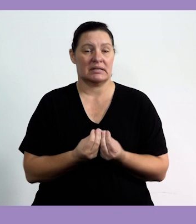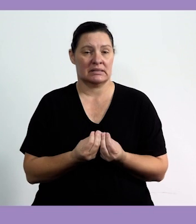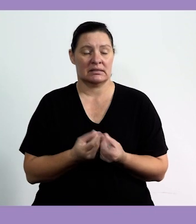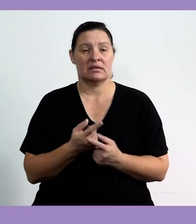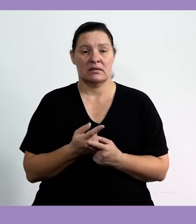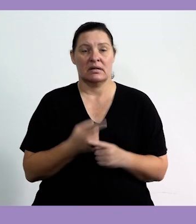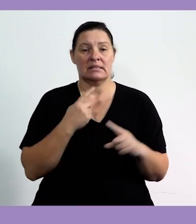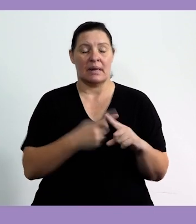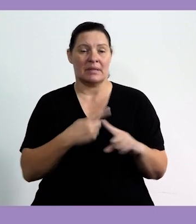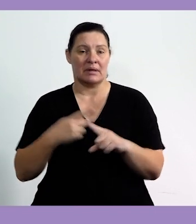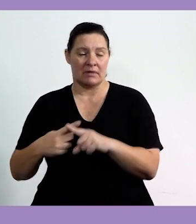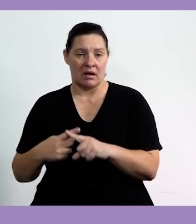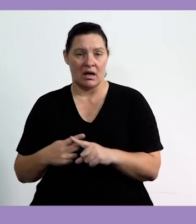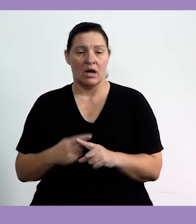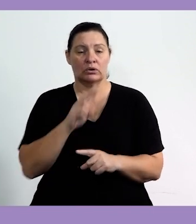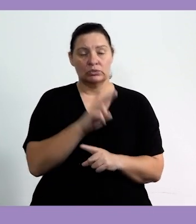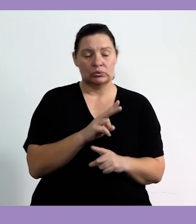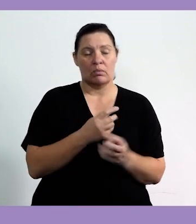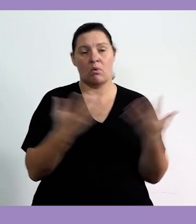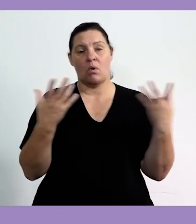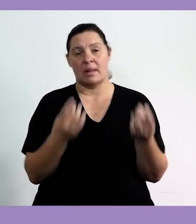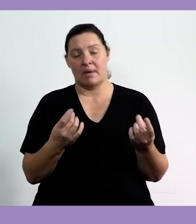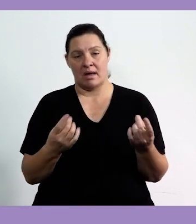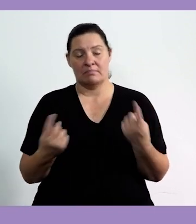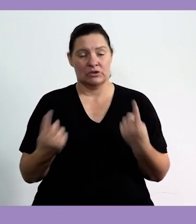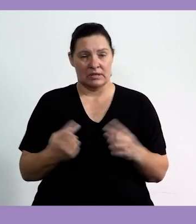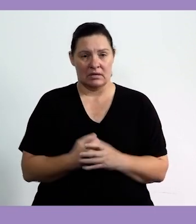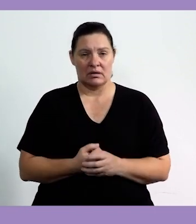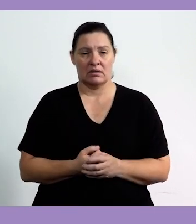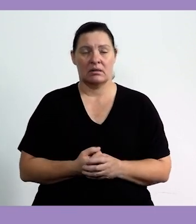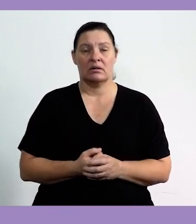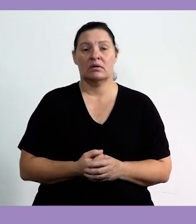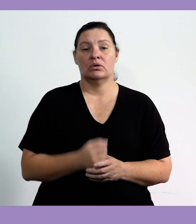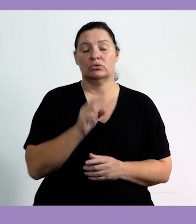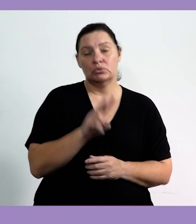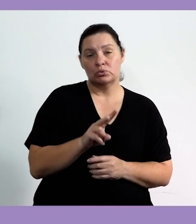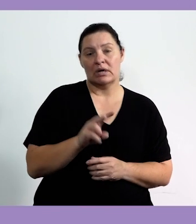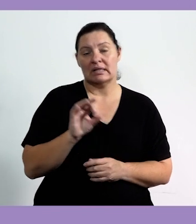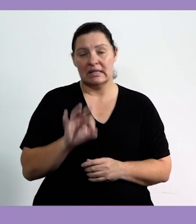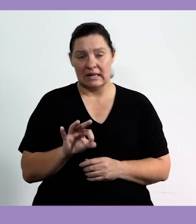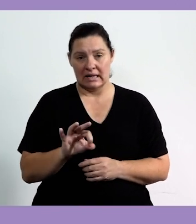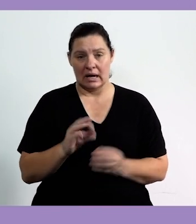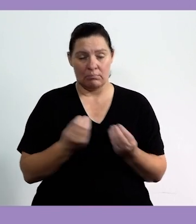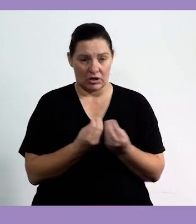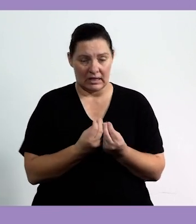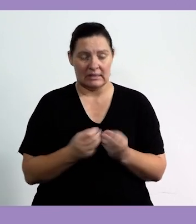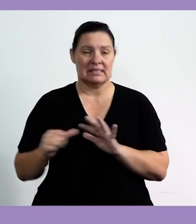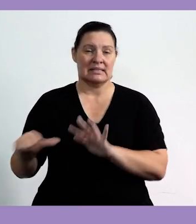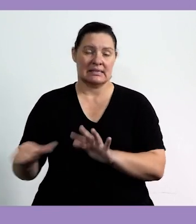Product, the result of multiplying 2 or more numbers. For example, the product of 2 and 3 is